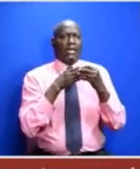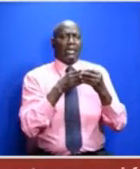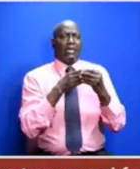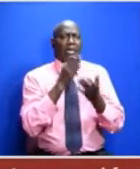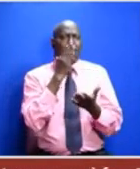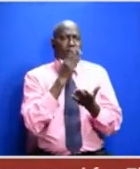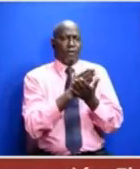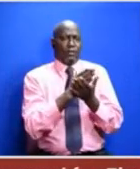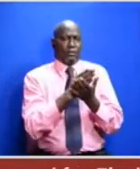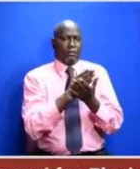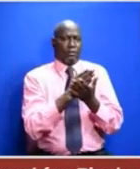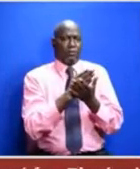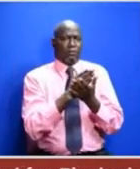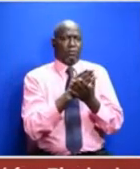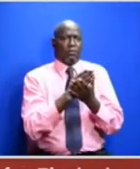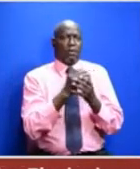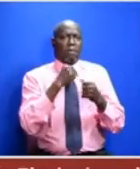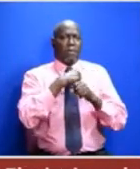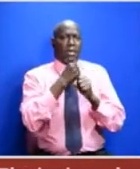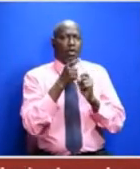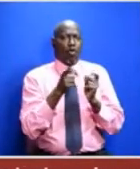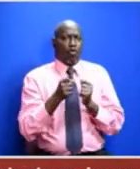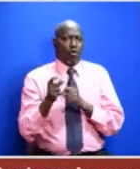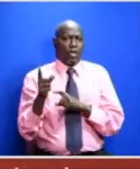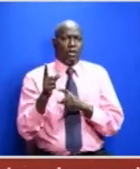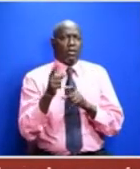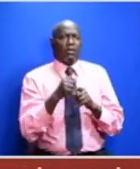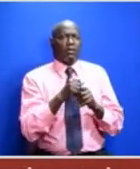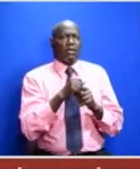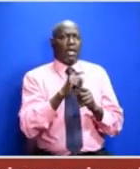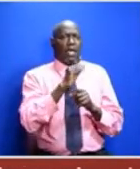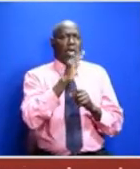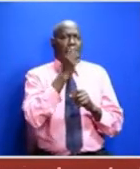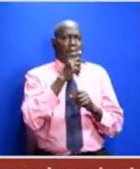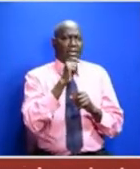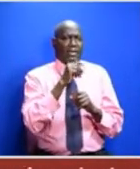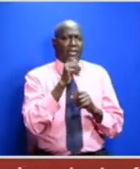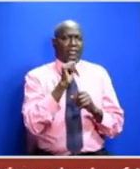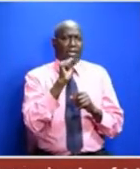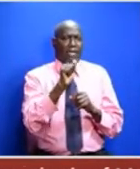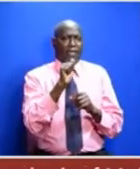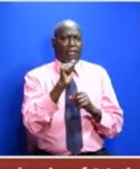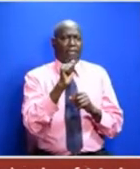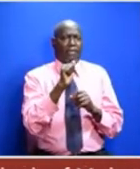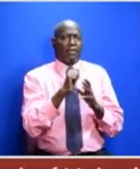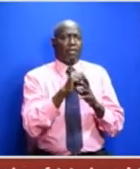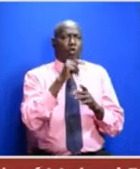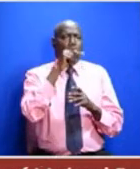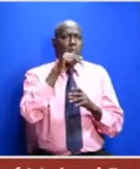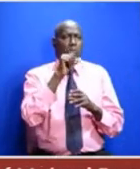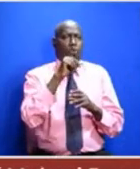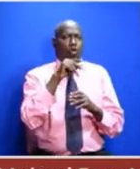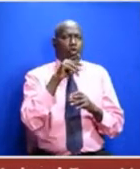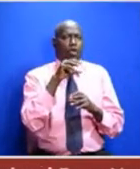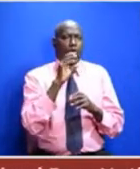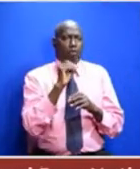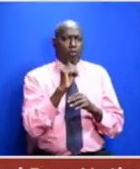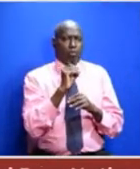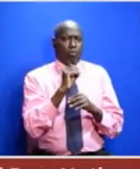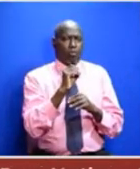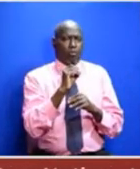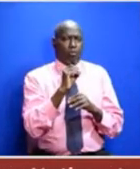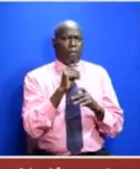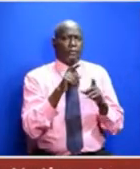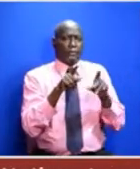diseases, including cholera, diarrhea, dysentery, hepatitis A, typhoid, and polio. It also exacerbates